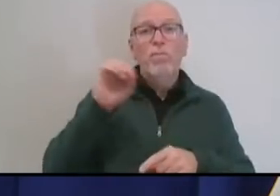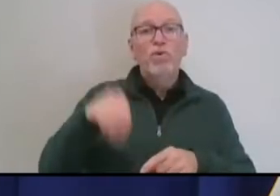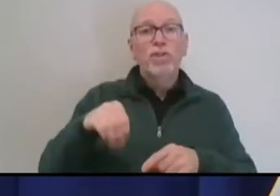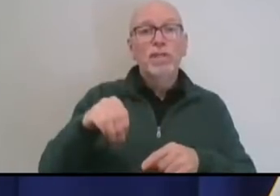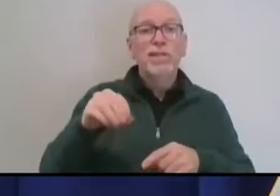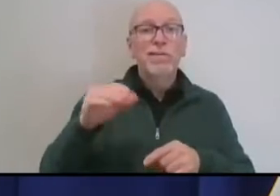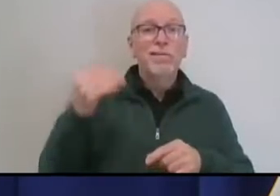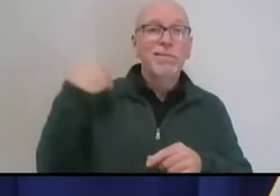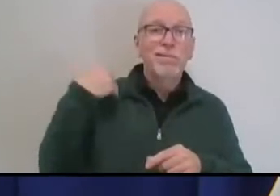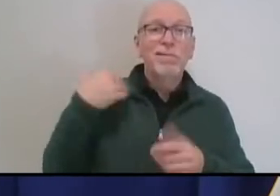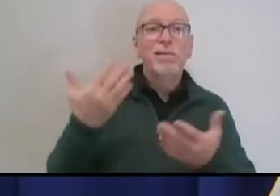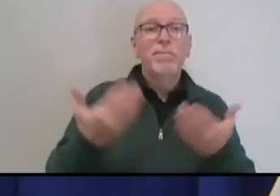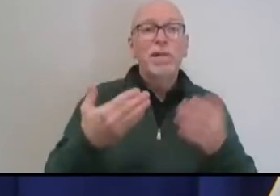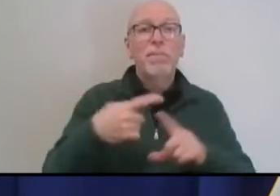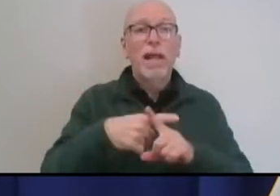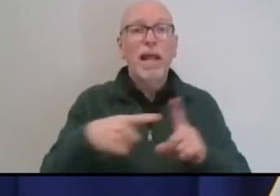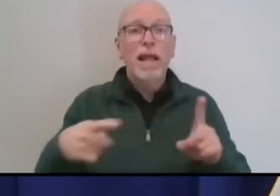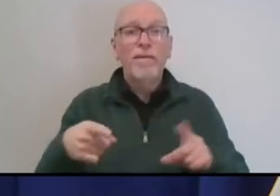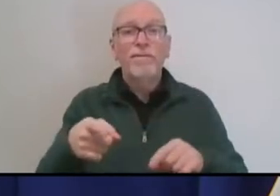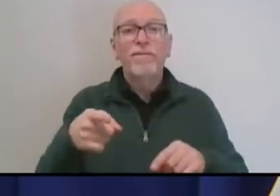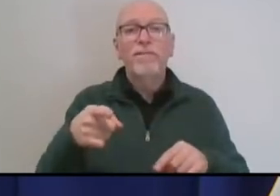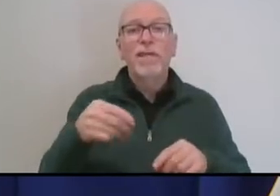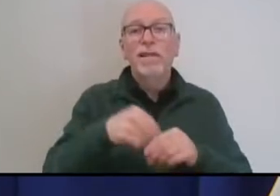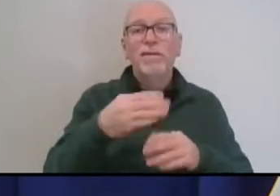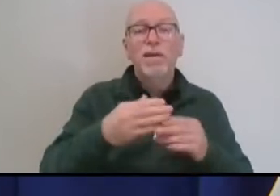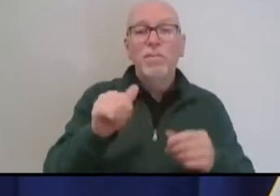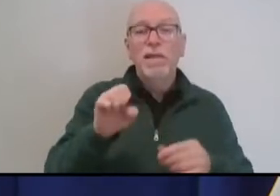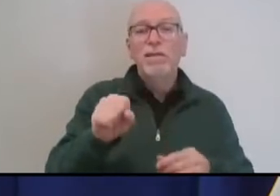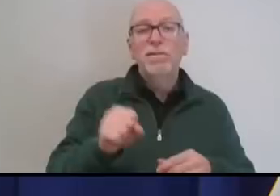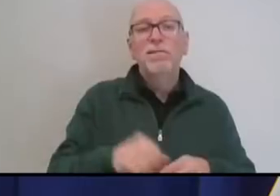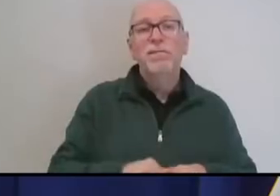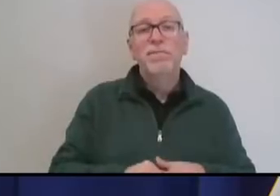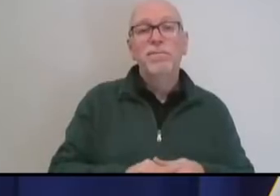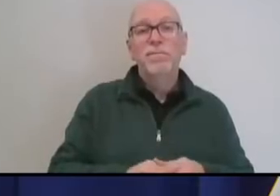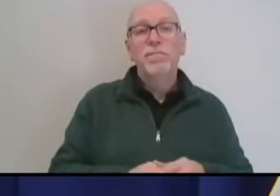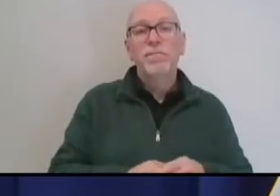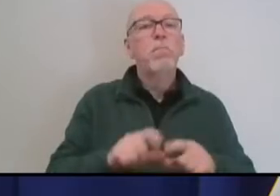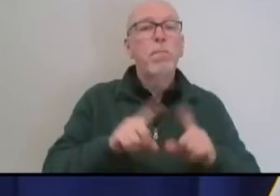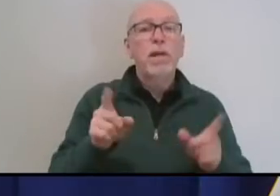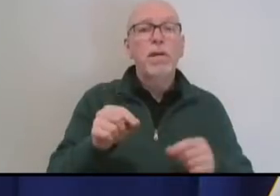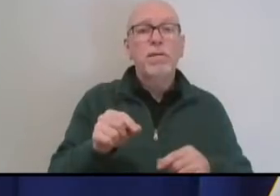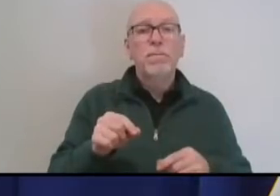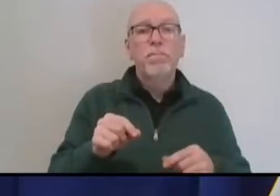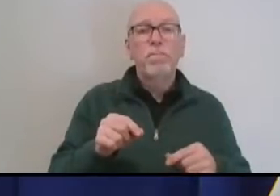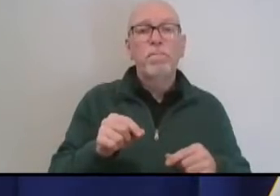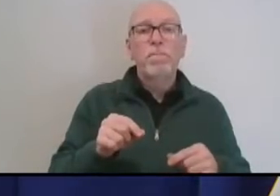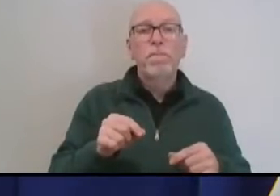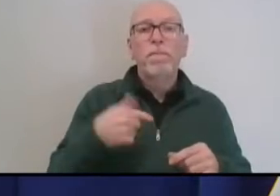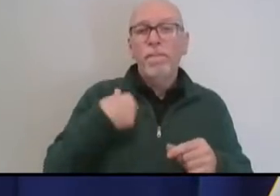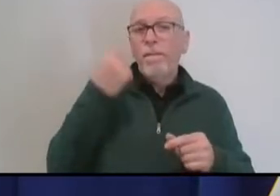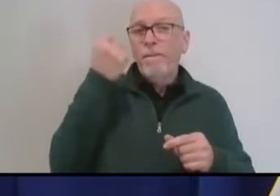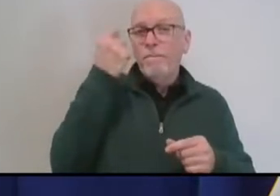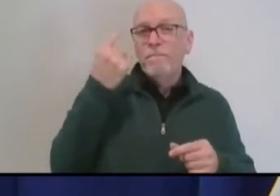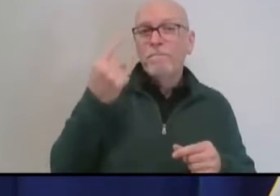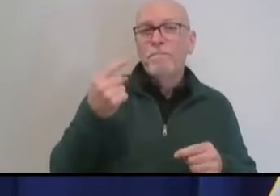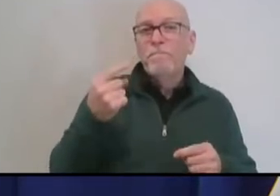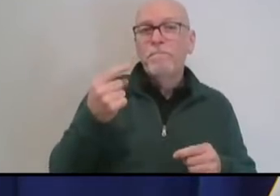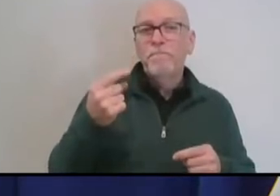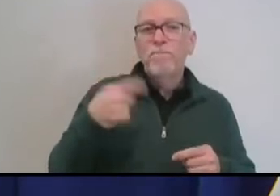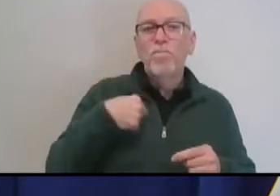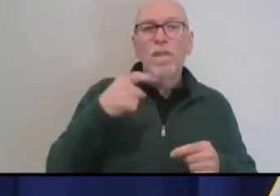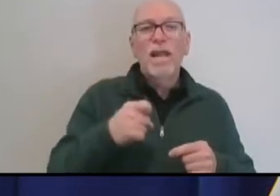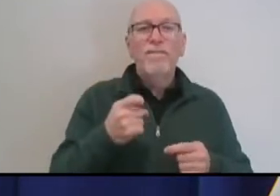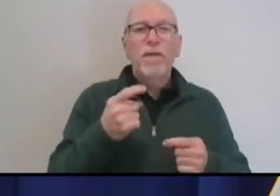been half this in some cases. But, we understand there's the kind of wait and see then